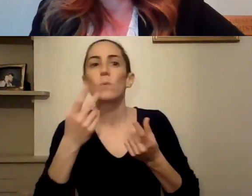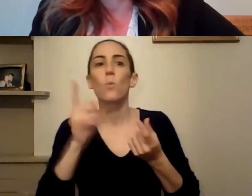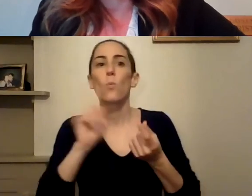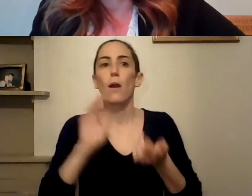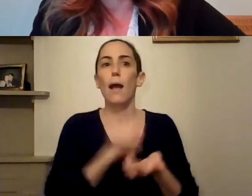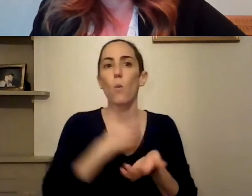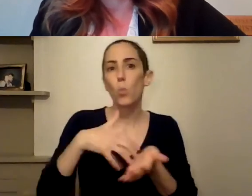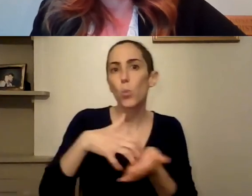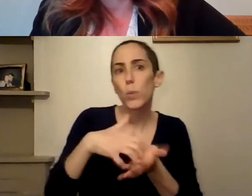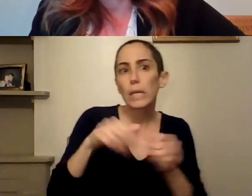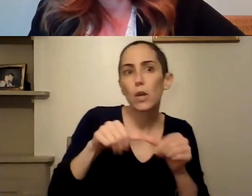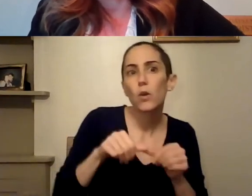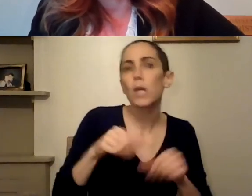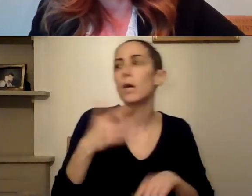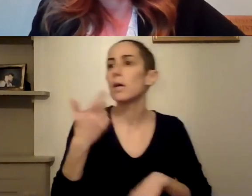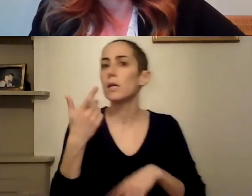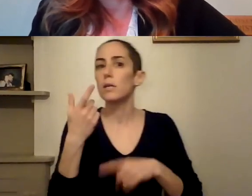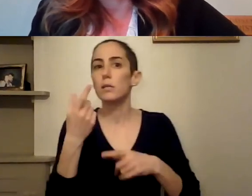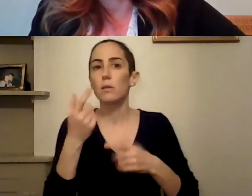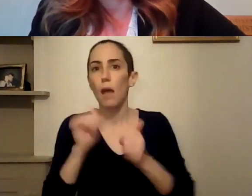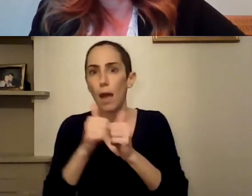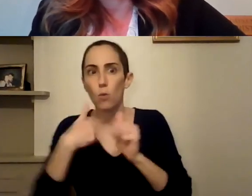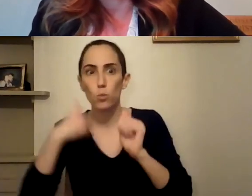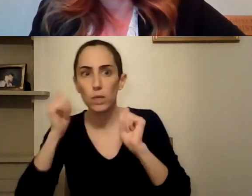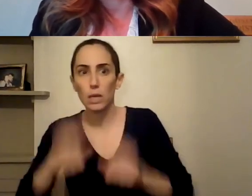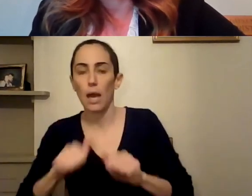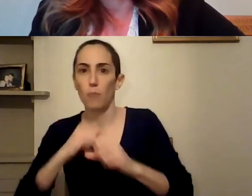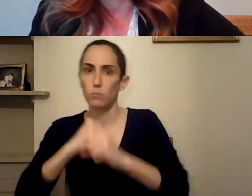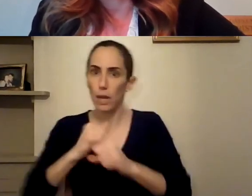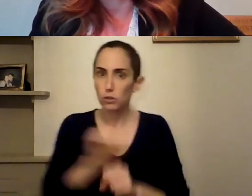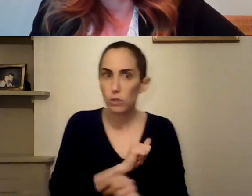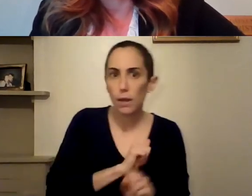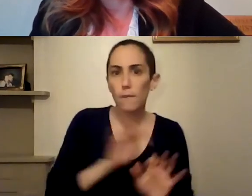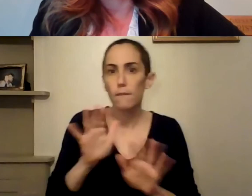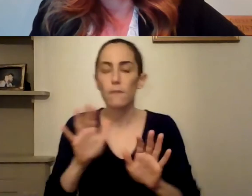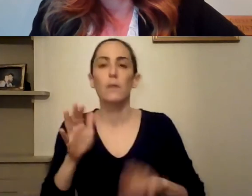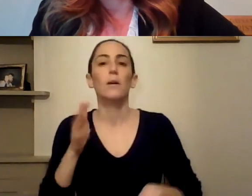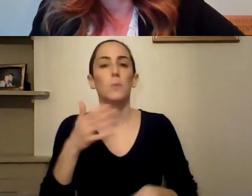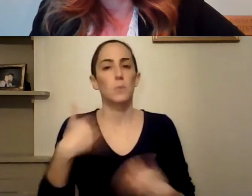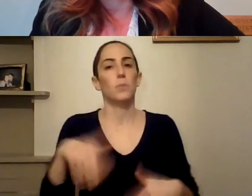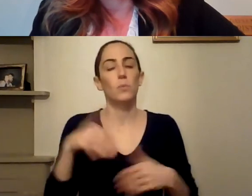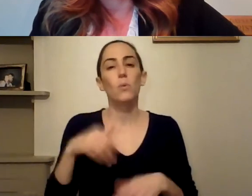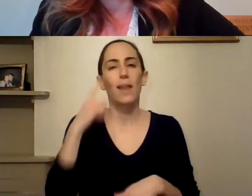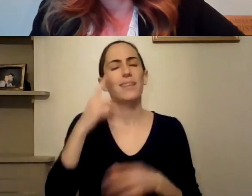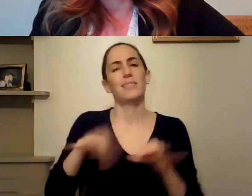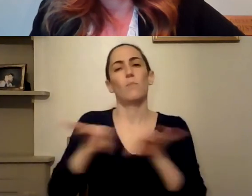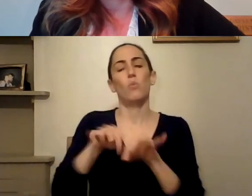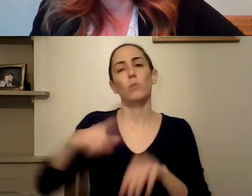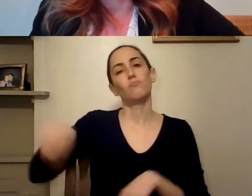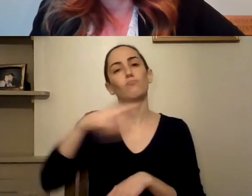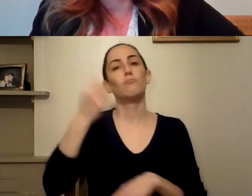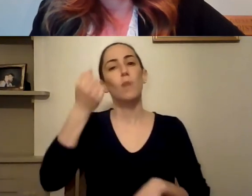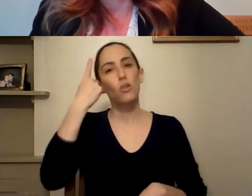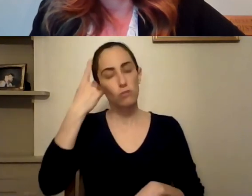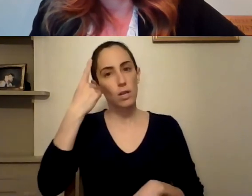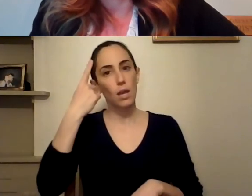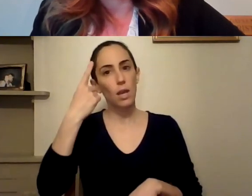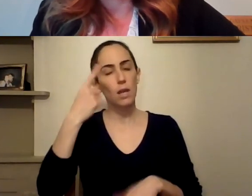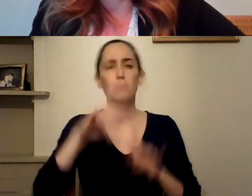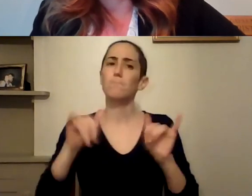putting things in place to really counteract that. So I think it's important that people understand, but not be